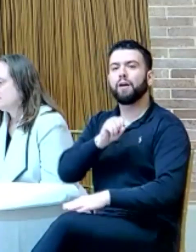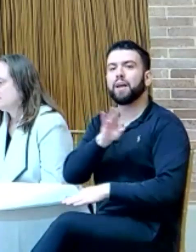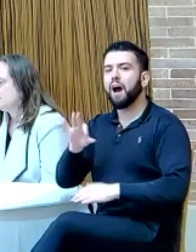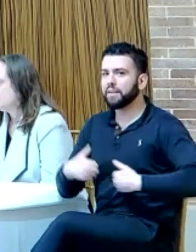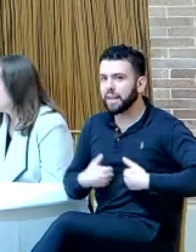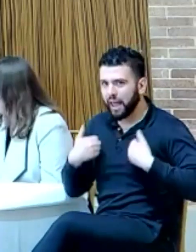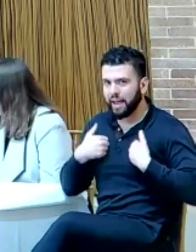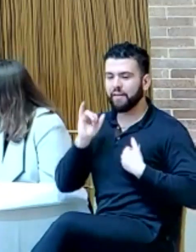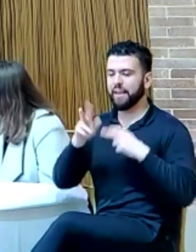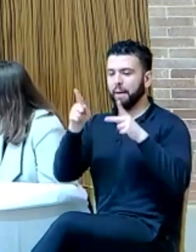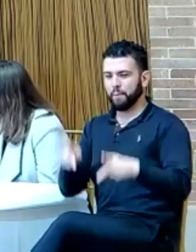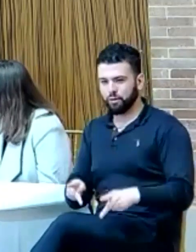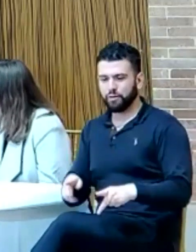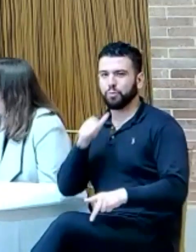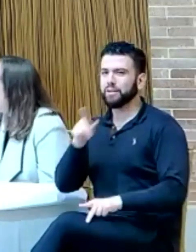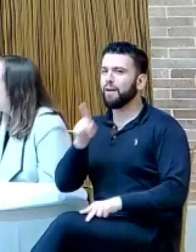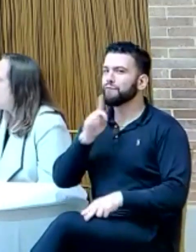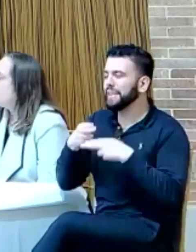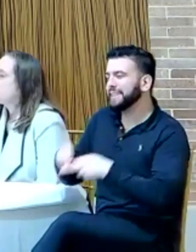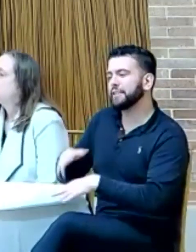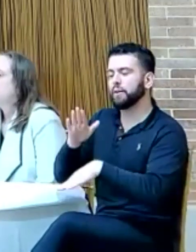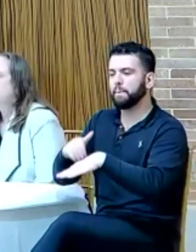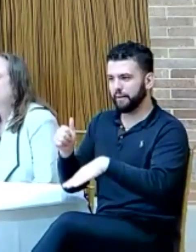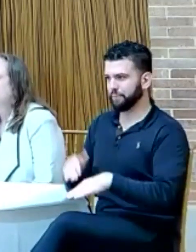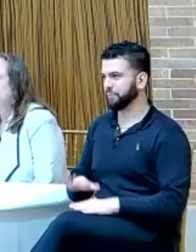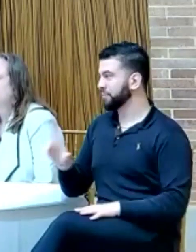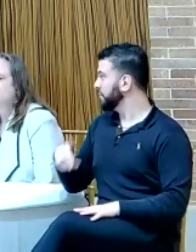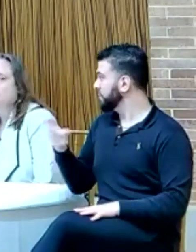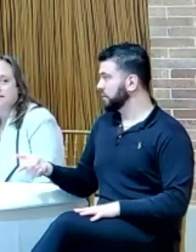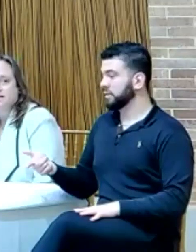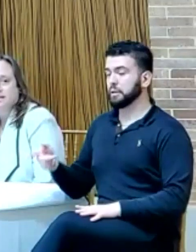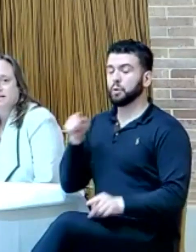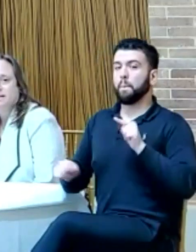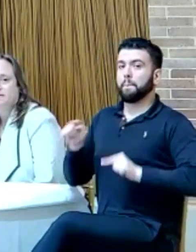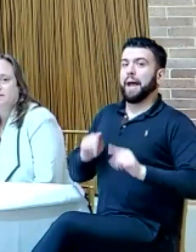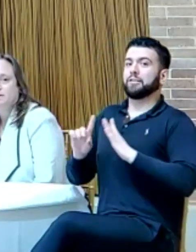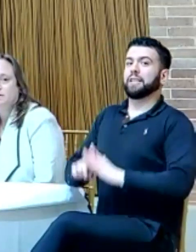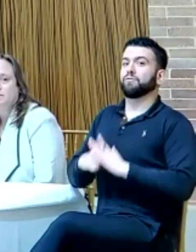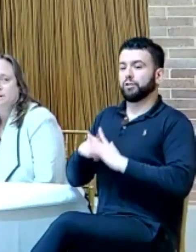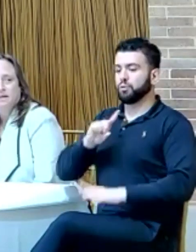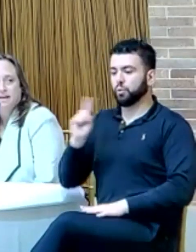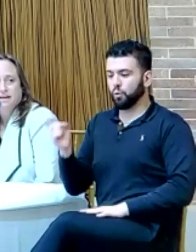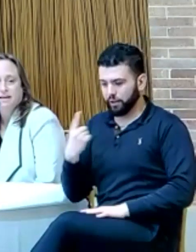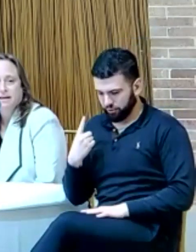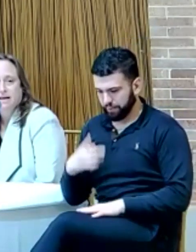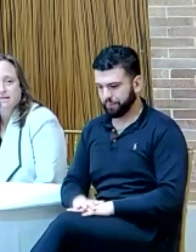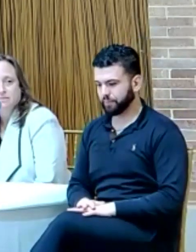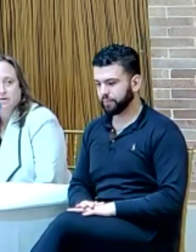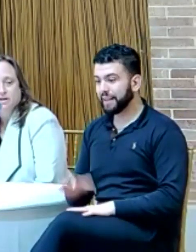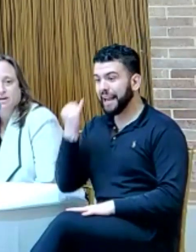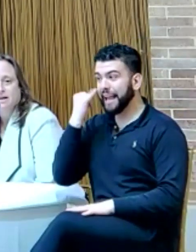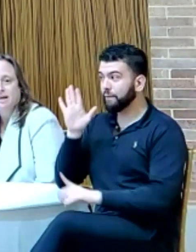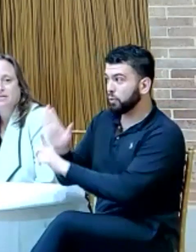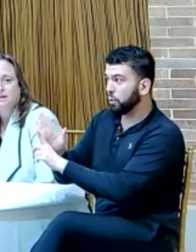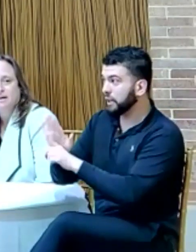that disability um so going back to the original question if you're working as a